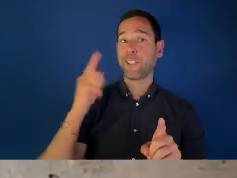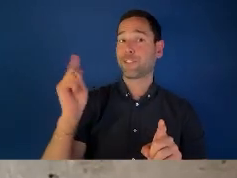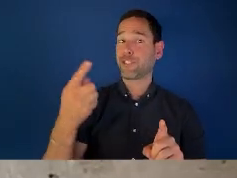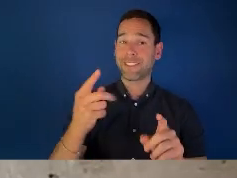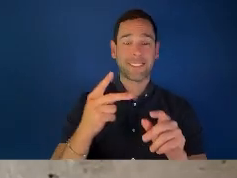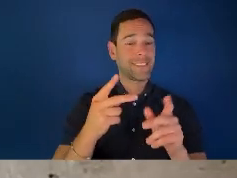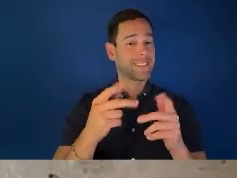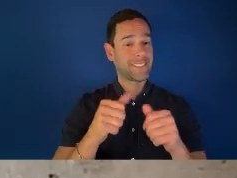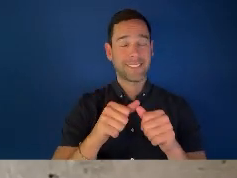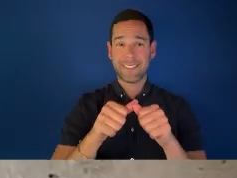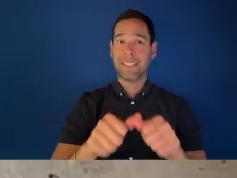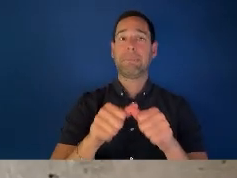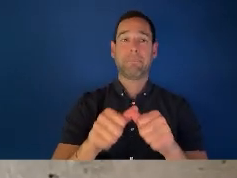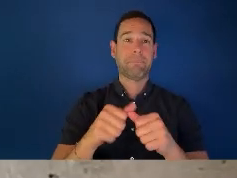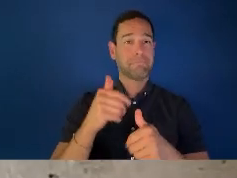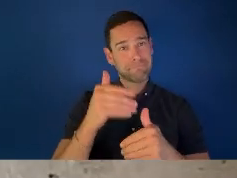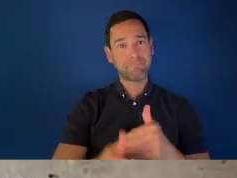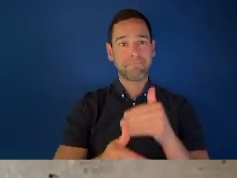but